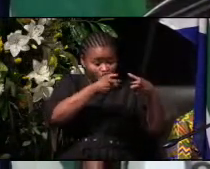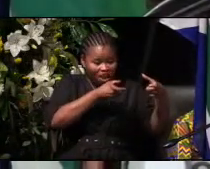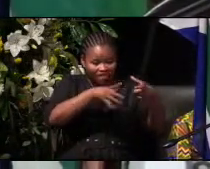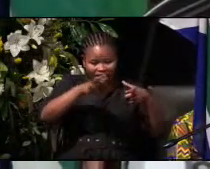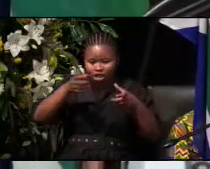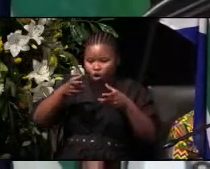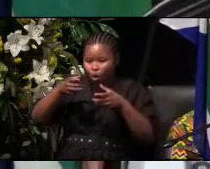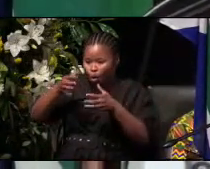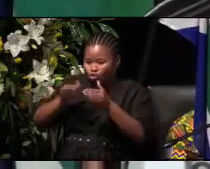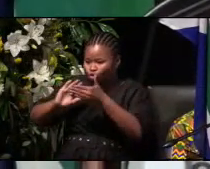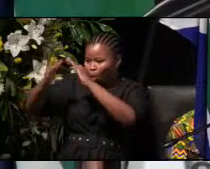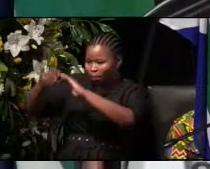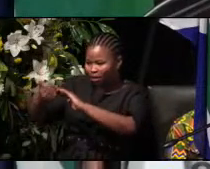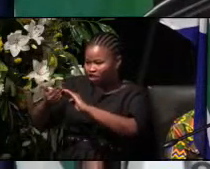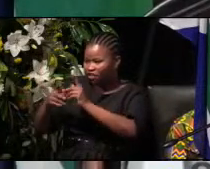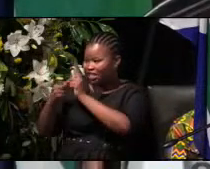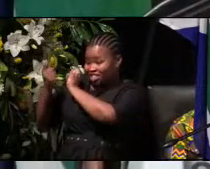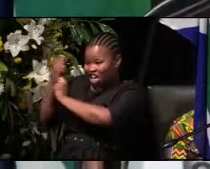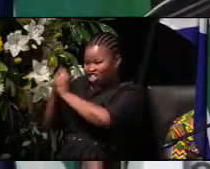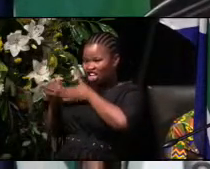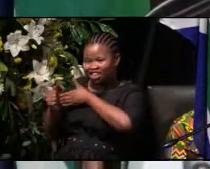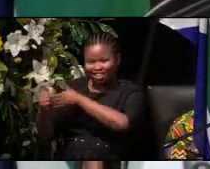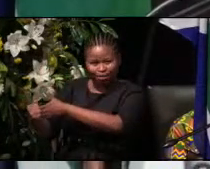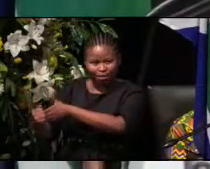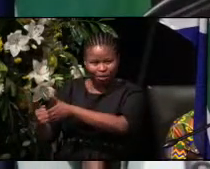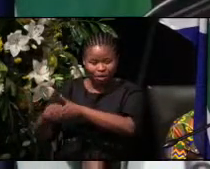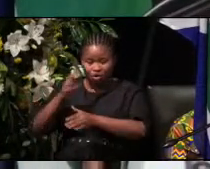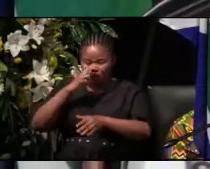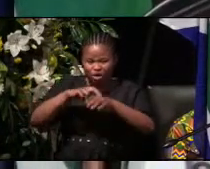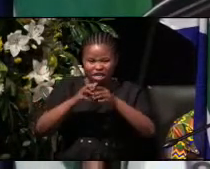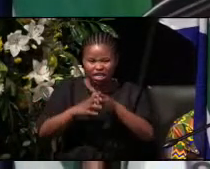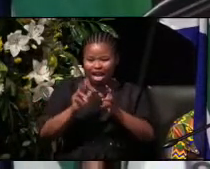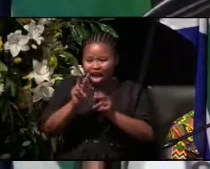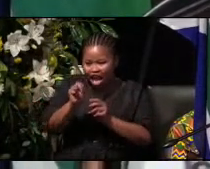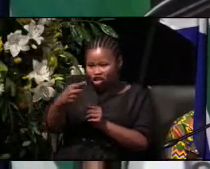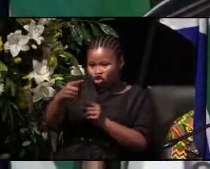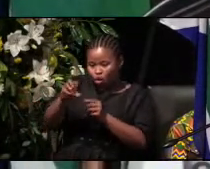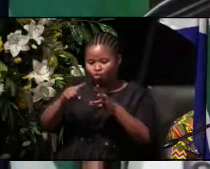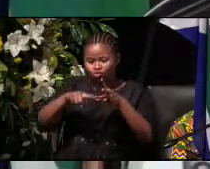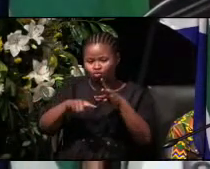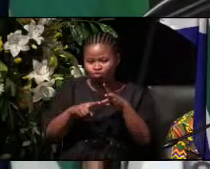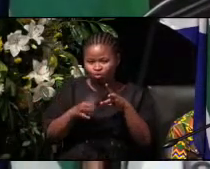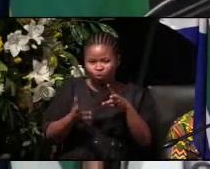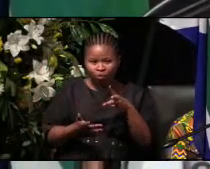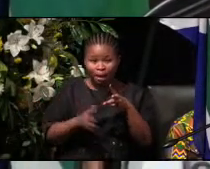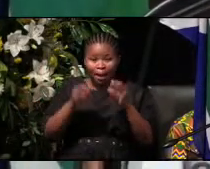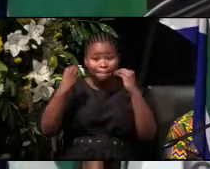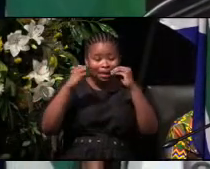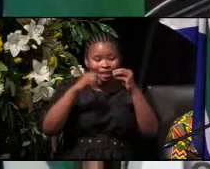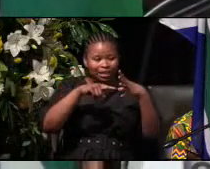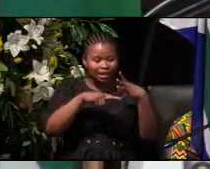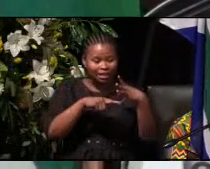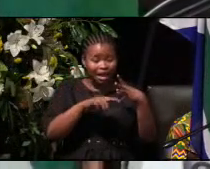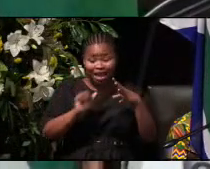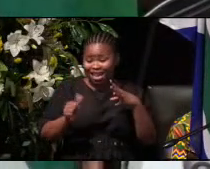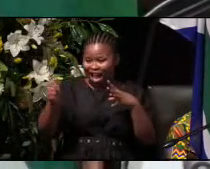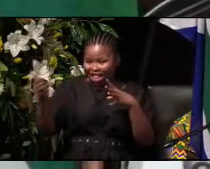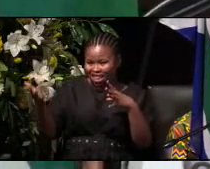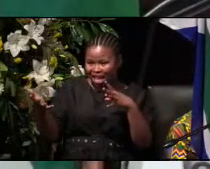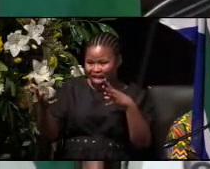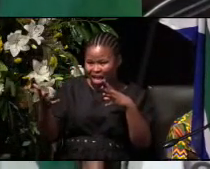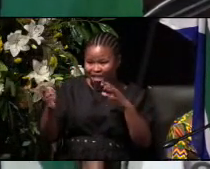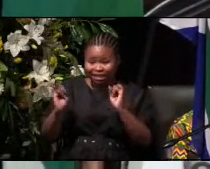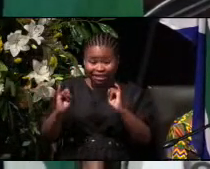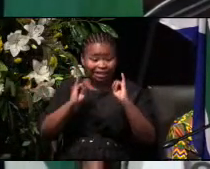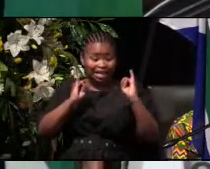Society we need to have traditional leadership we need to have ngos we need to have businesses and other